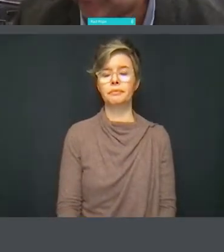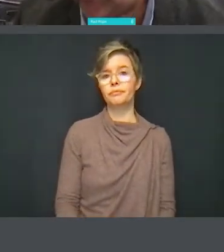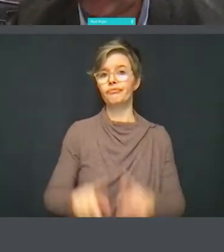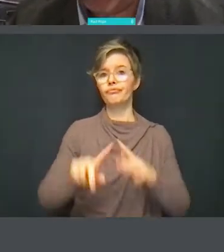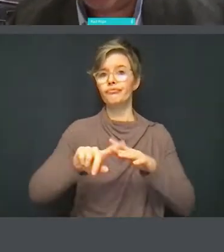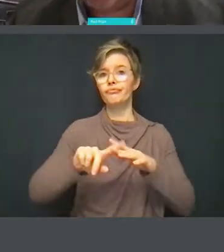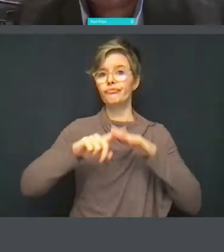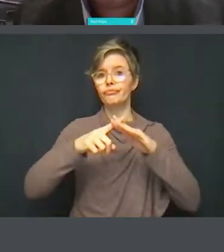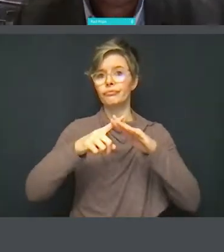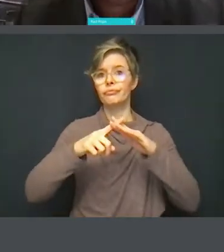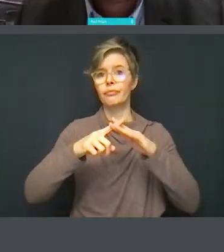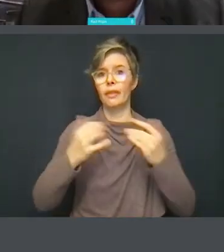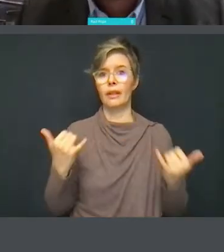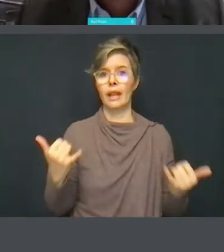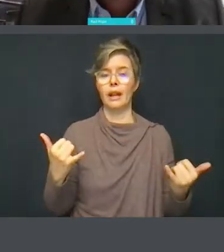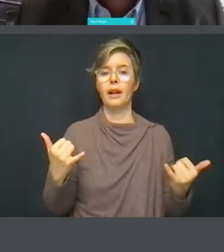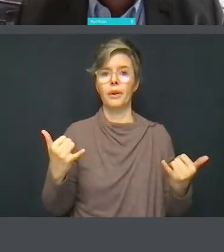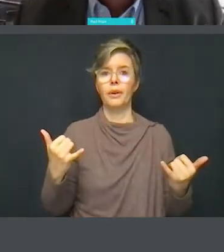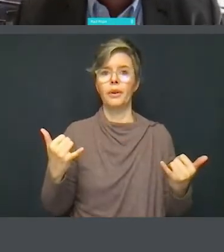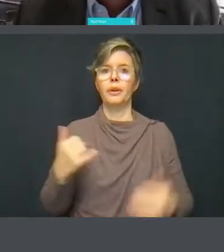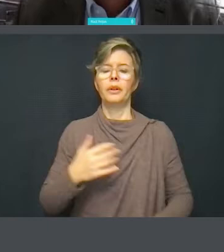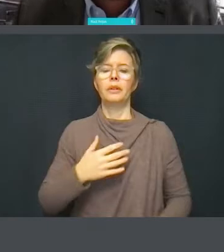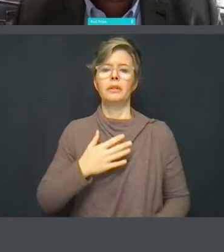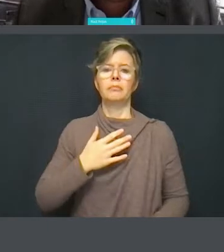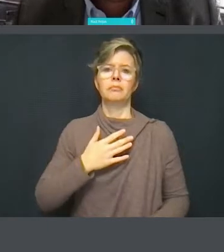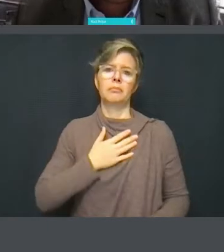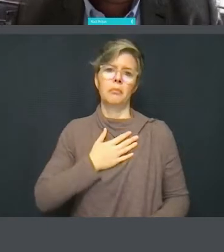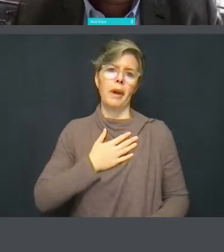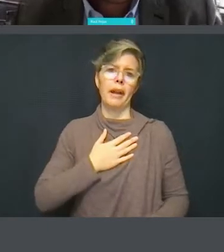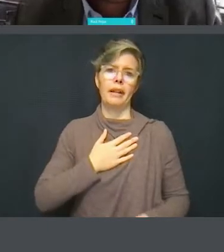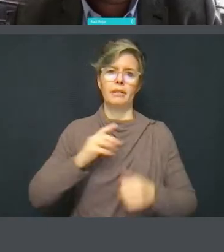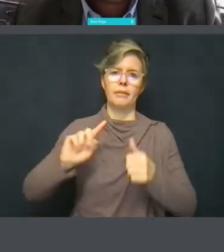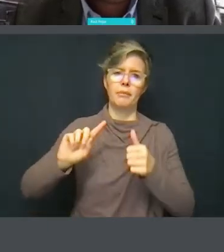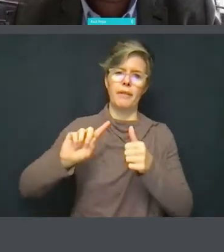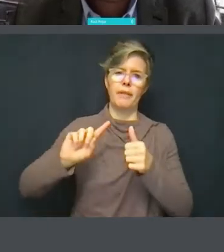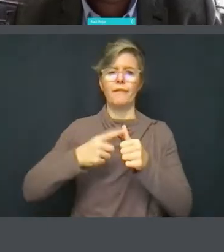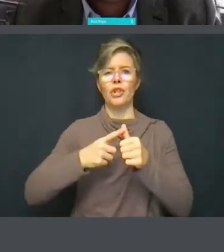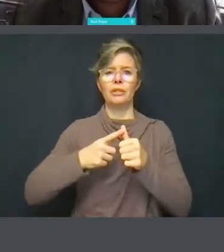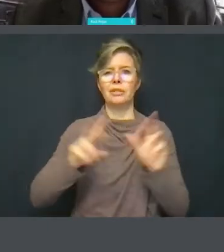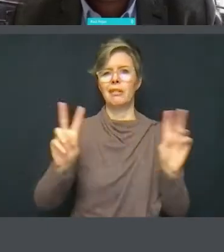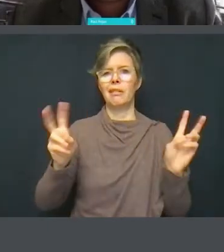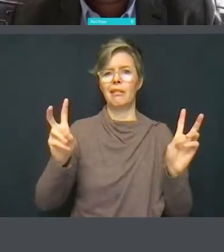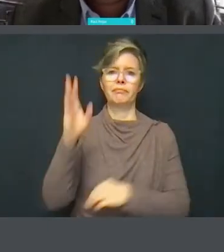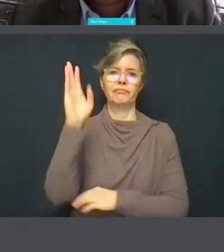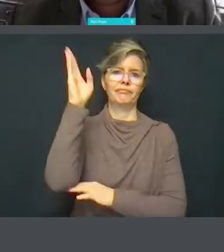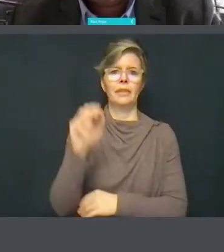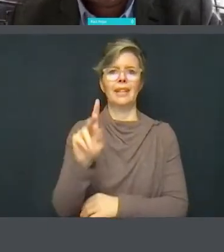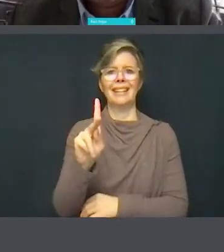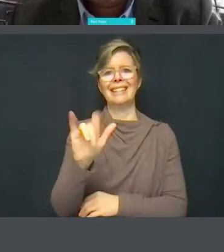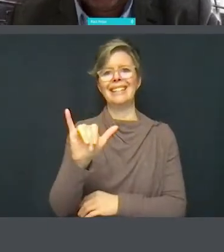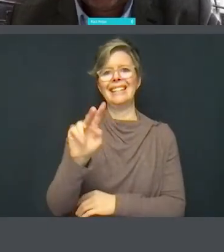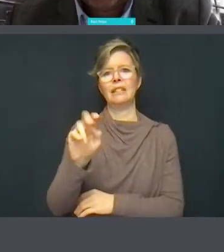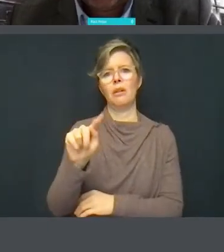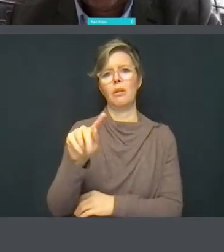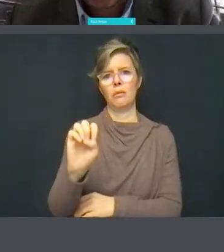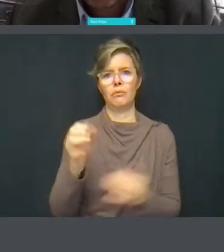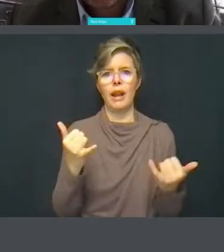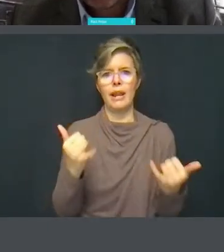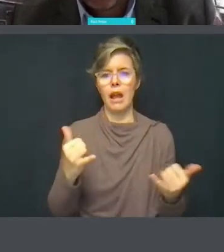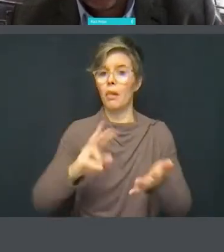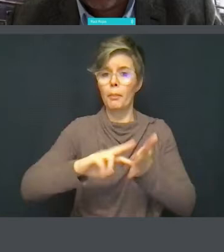was being said in the intro, the purpose of this first talk or the keynote is to really kind of